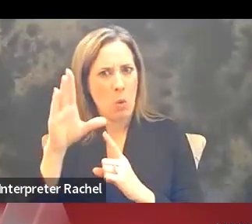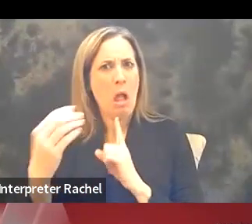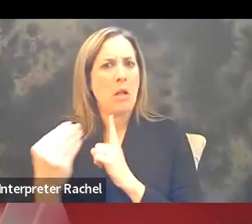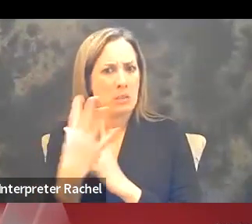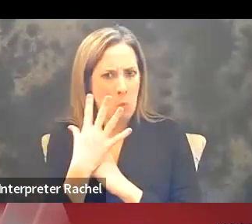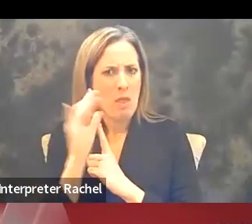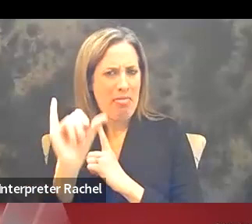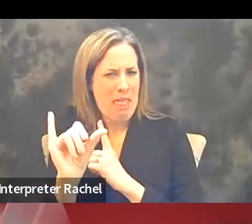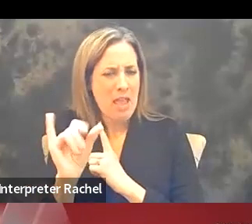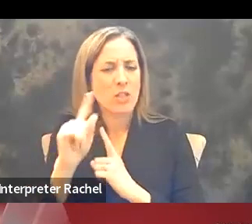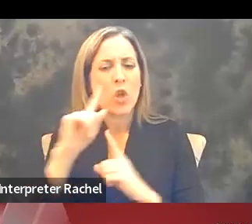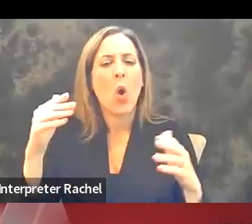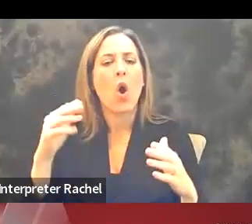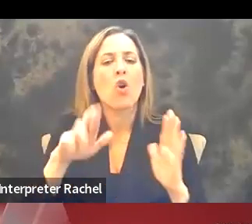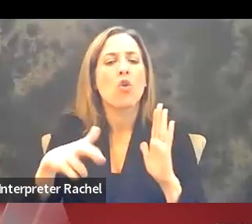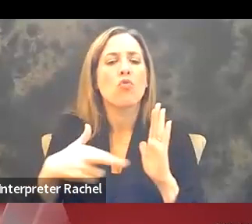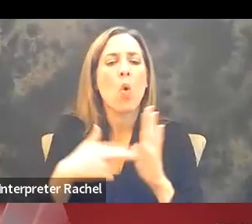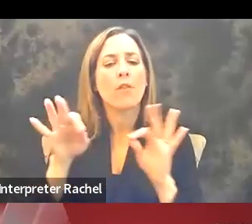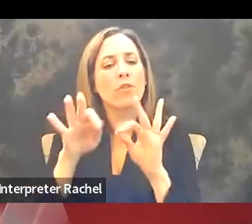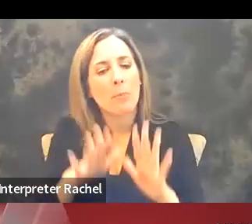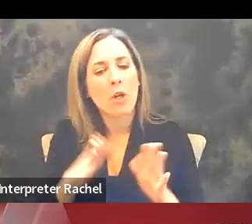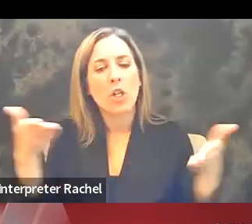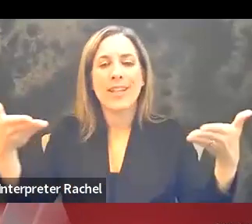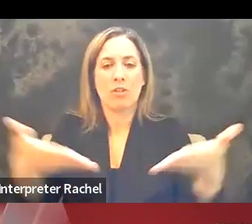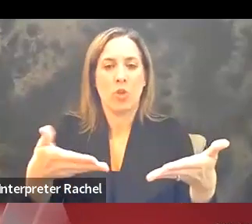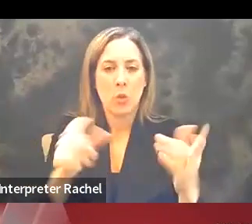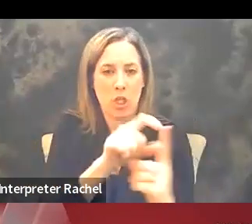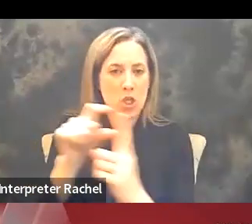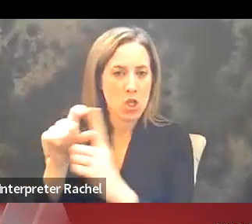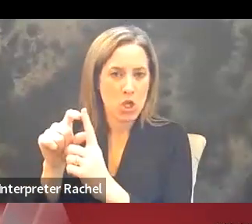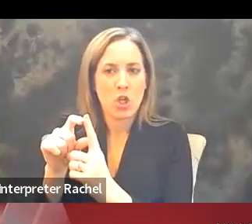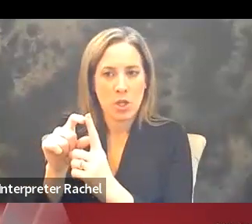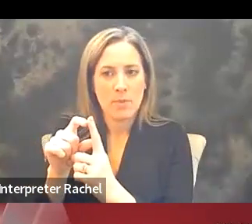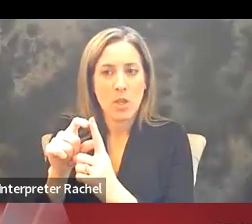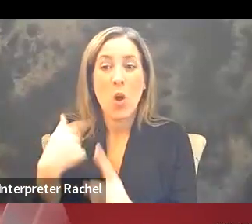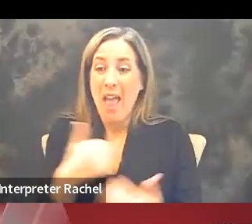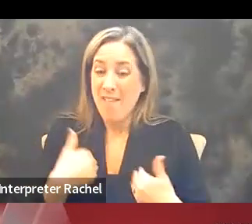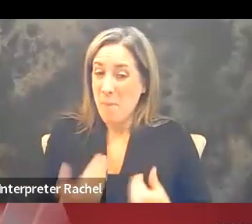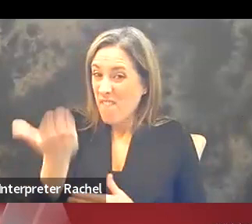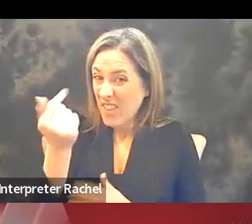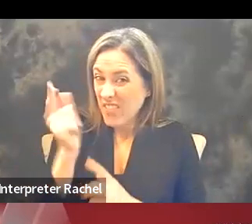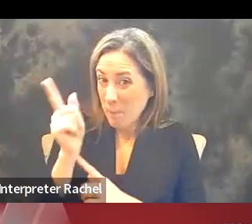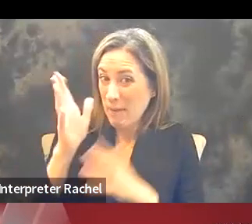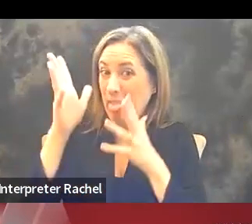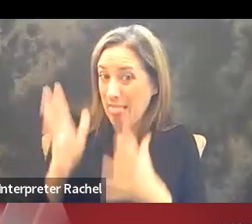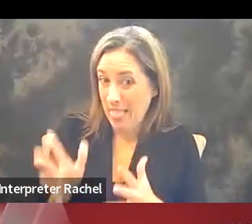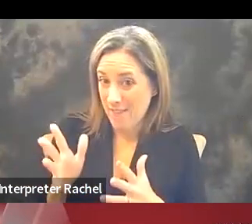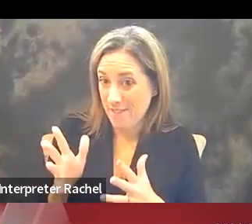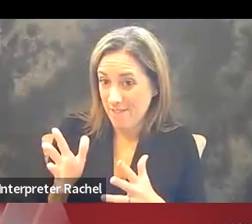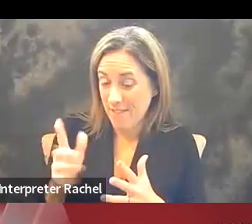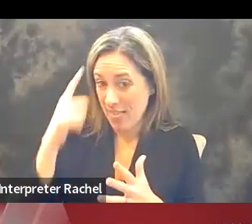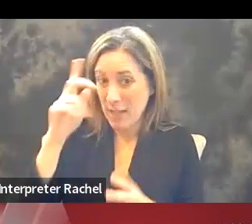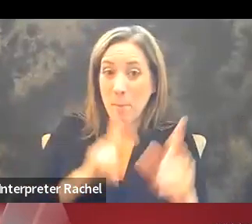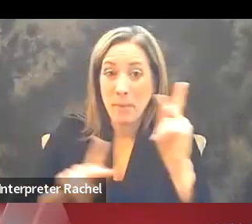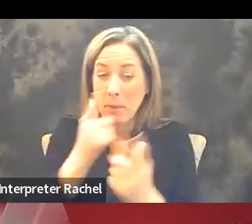translators in introducing them or not introducing those terms. So we have about 15 minutes left, and I think people